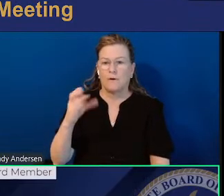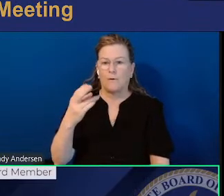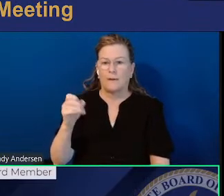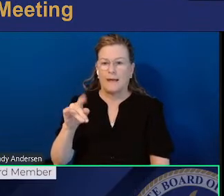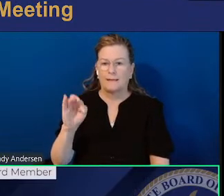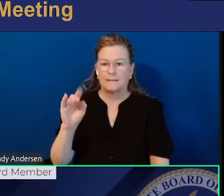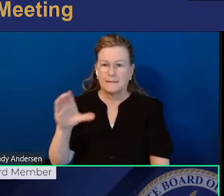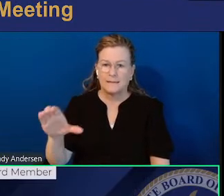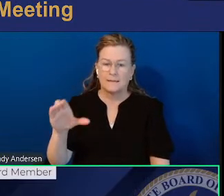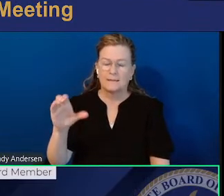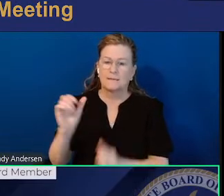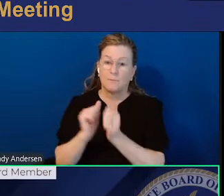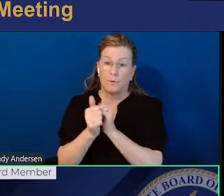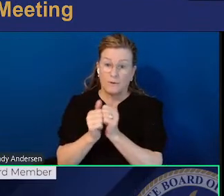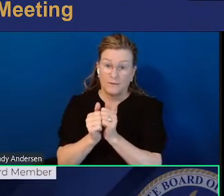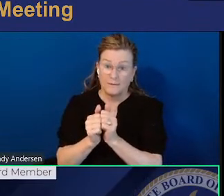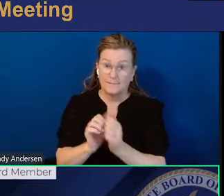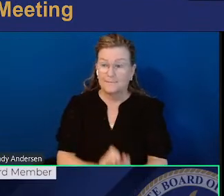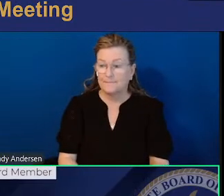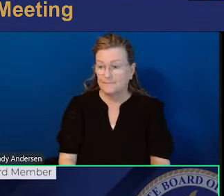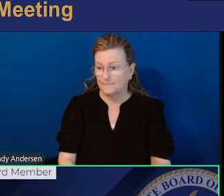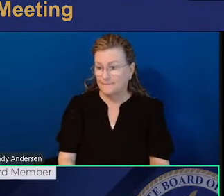And